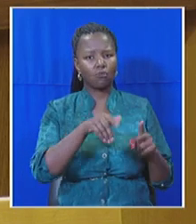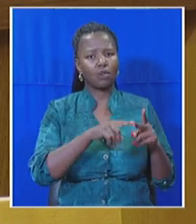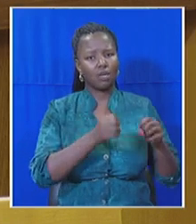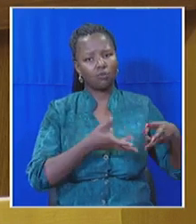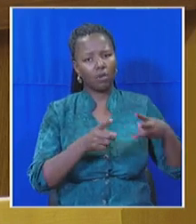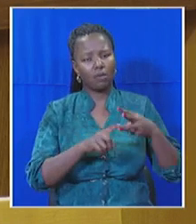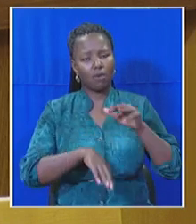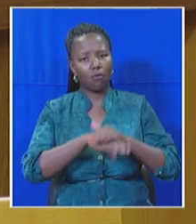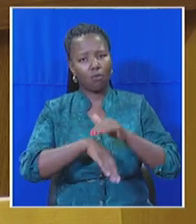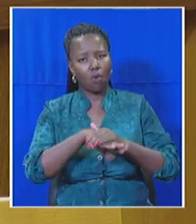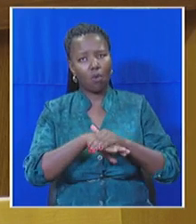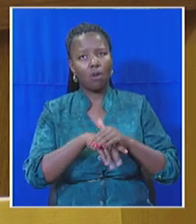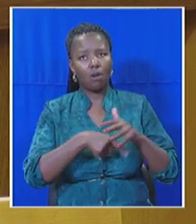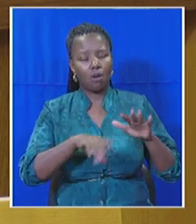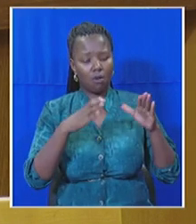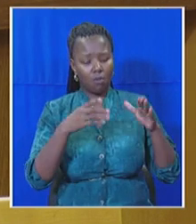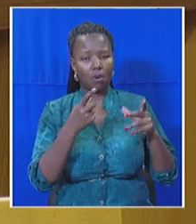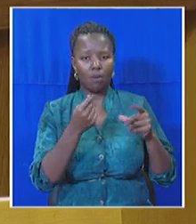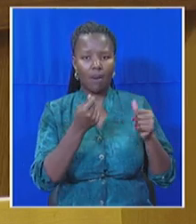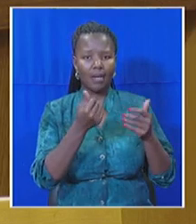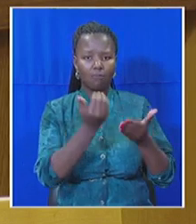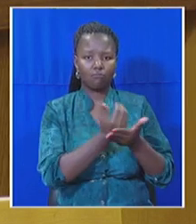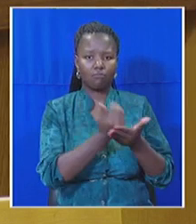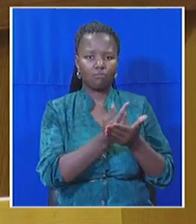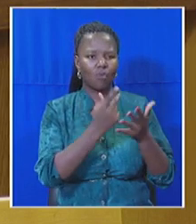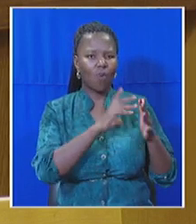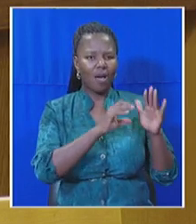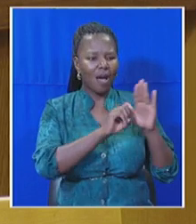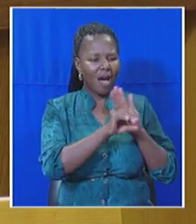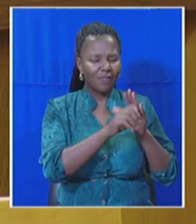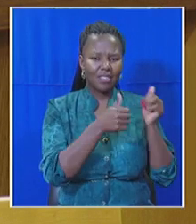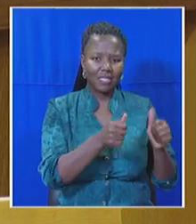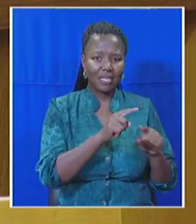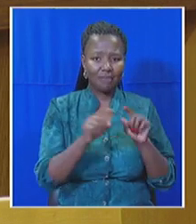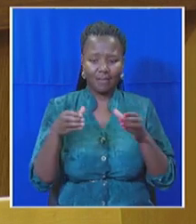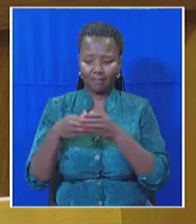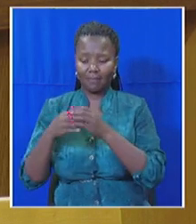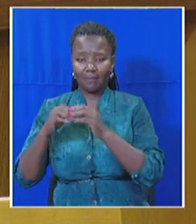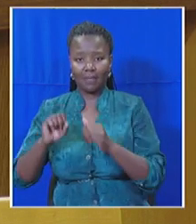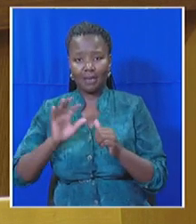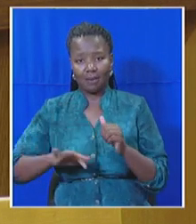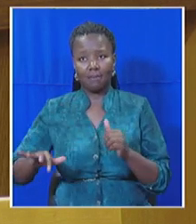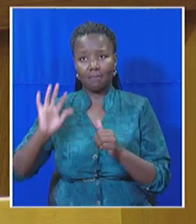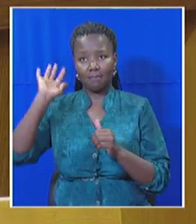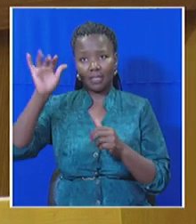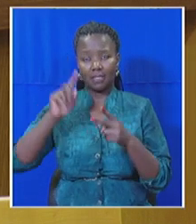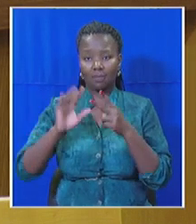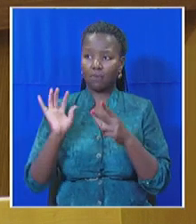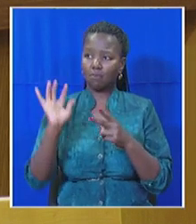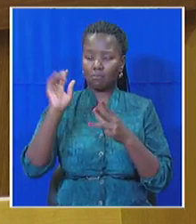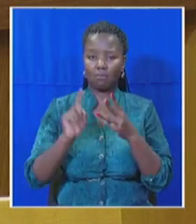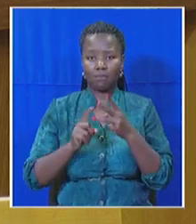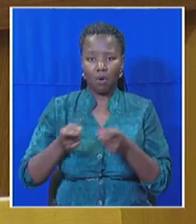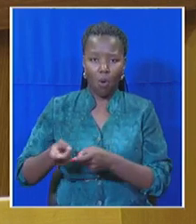football, are more commercially self-sufficient, yet the poorest federations, such as basketball, netball, and hockey, receive